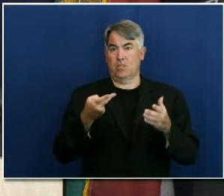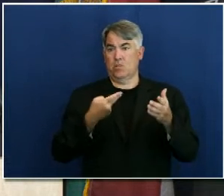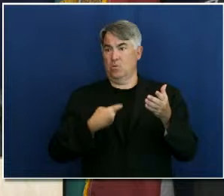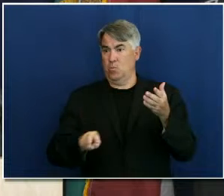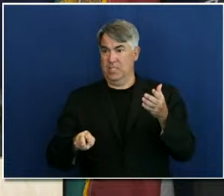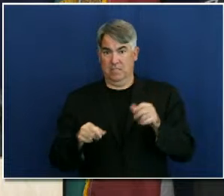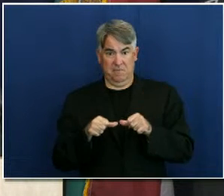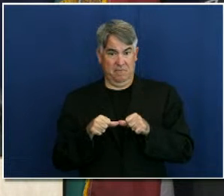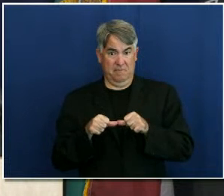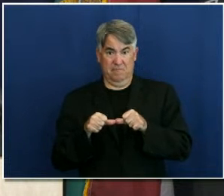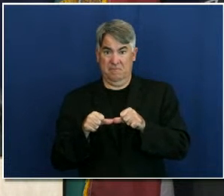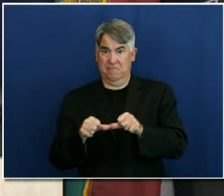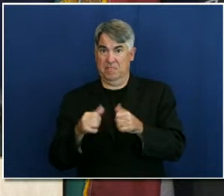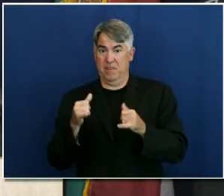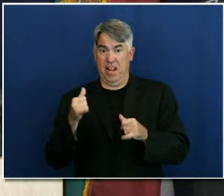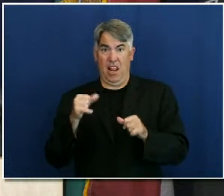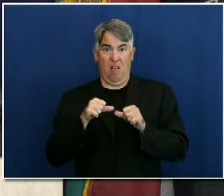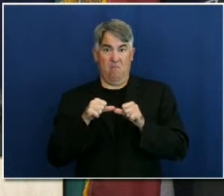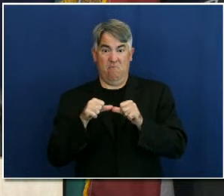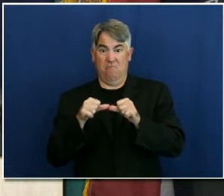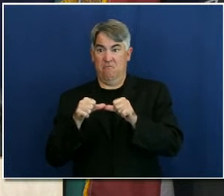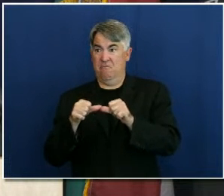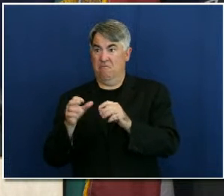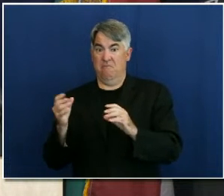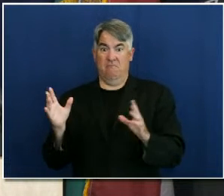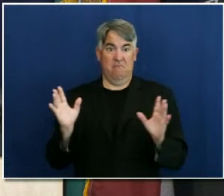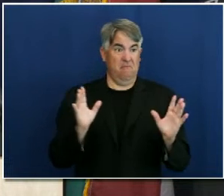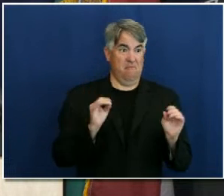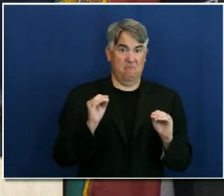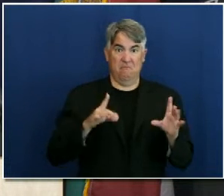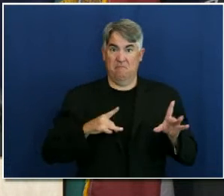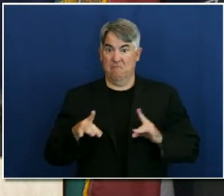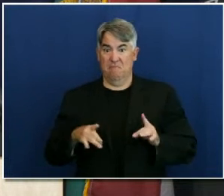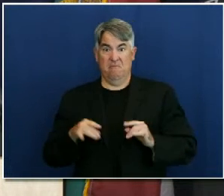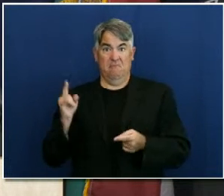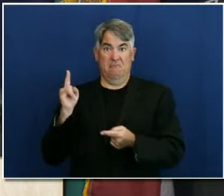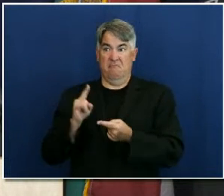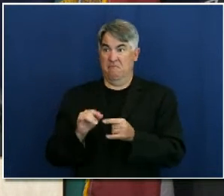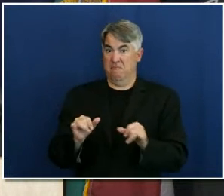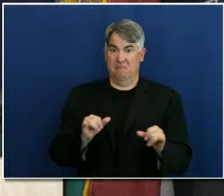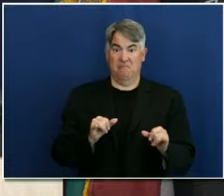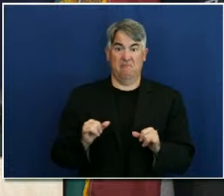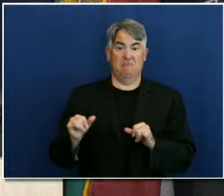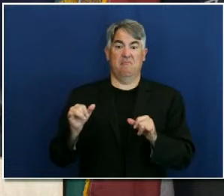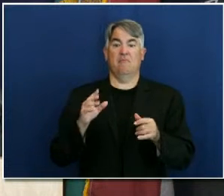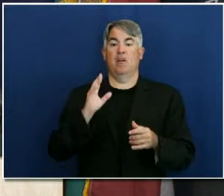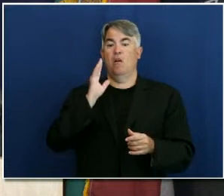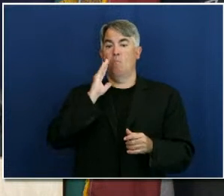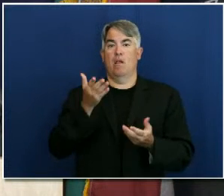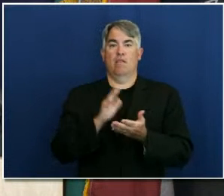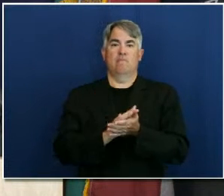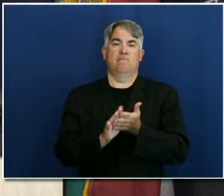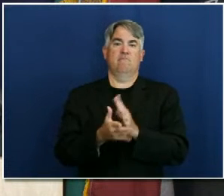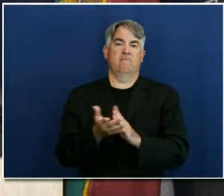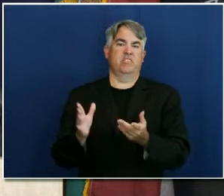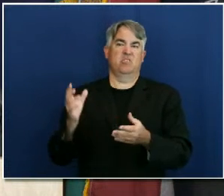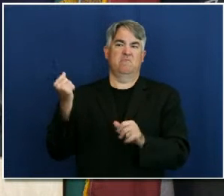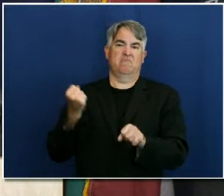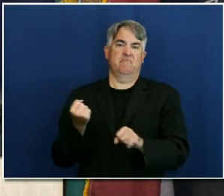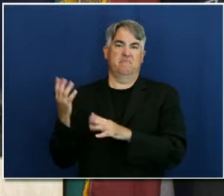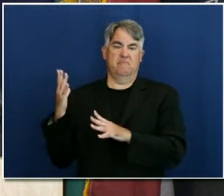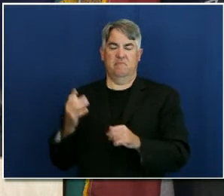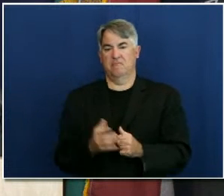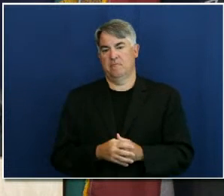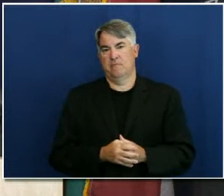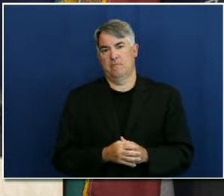next week, but it is possible that when numbers come out on Tuesday of next week, if we have 2 consecutive weeks in the yellow tier, then we would enter